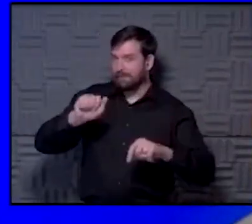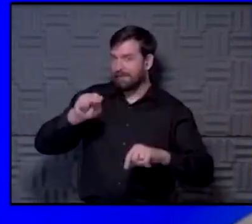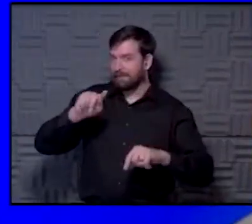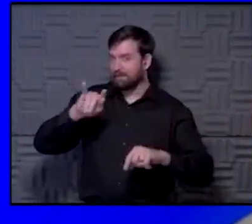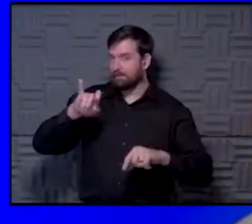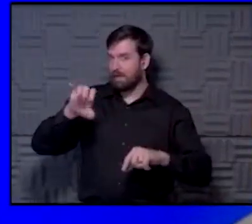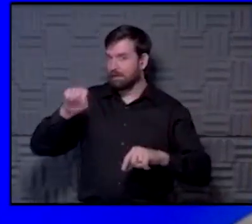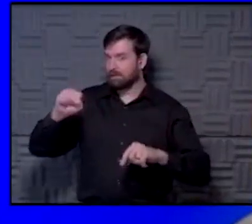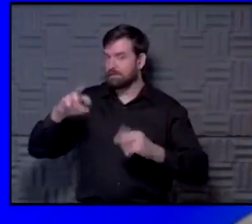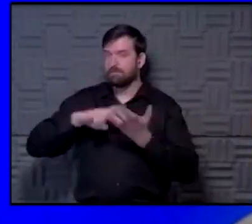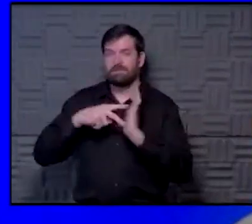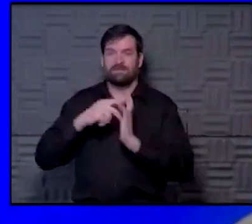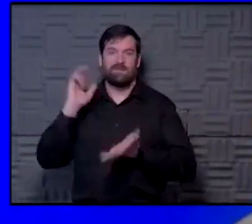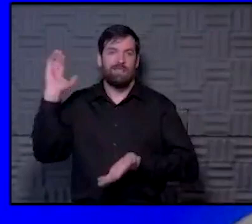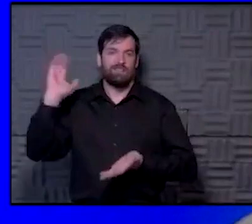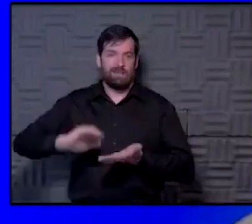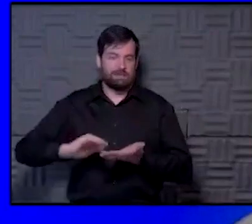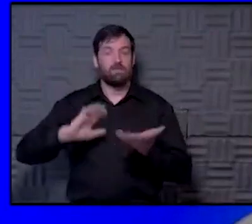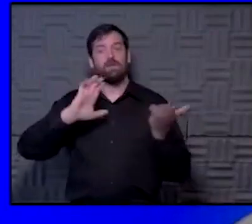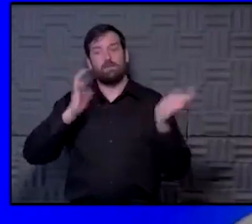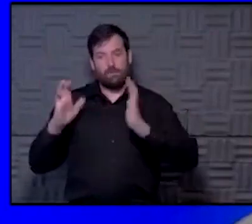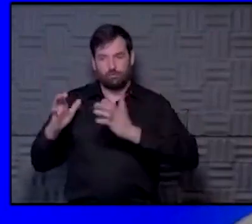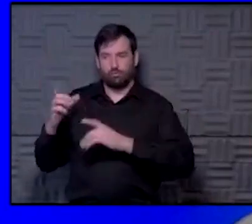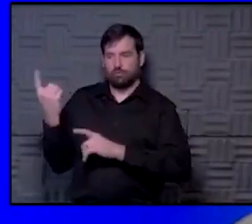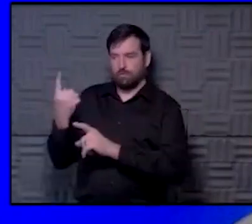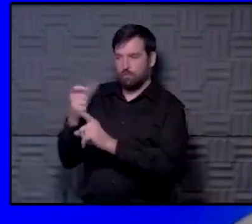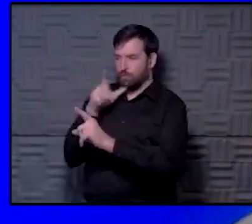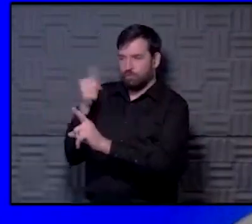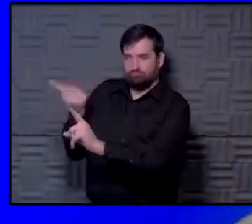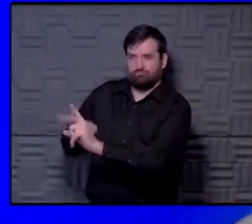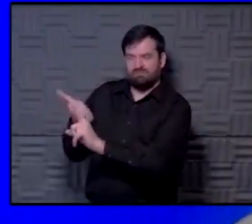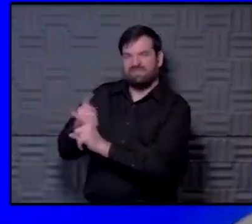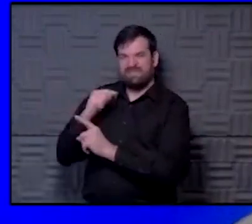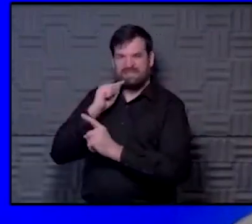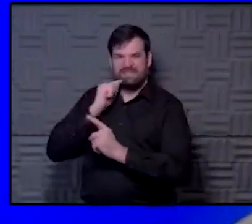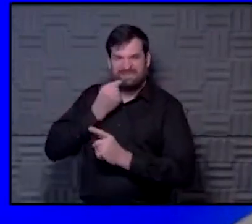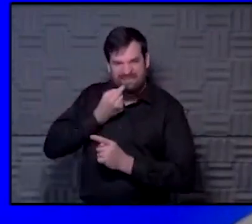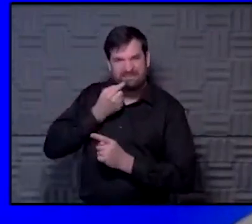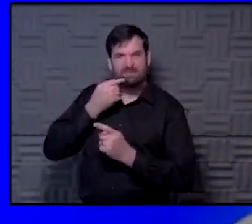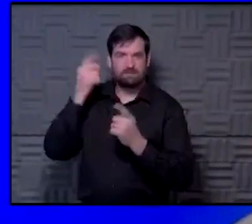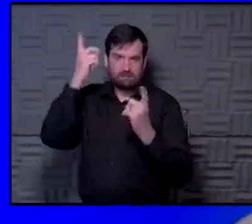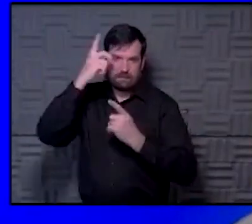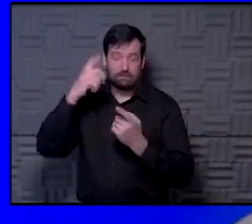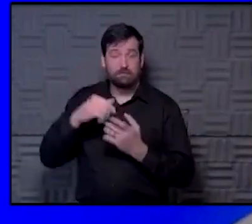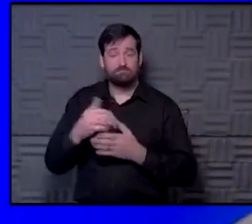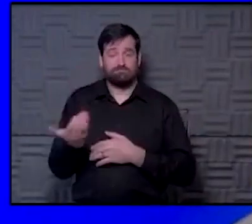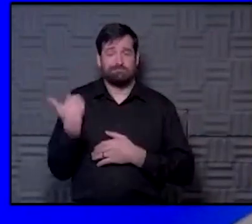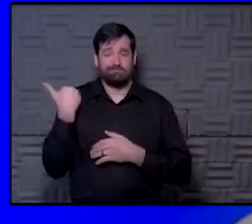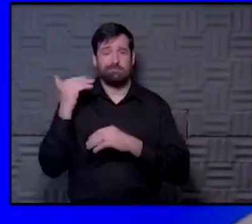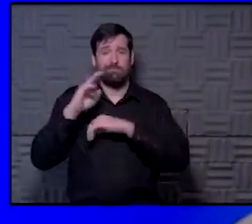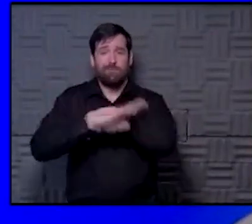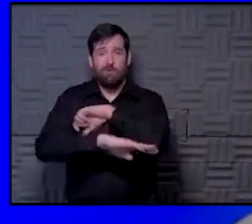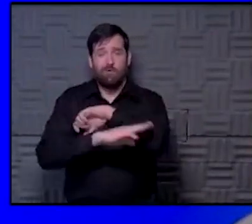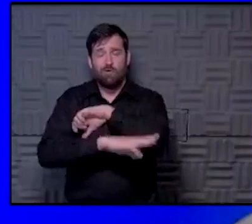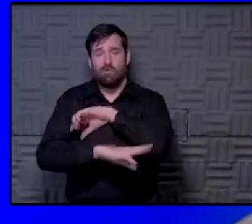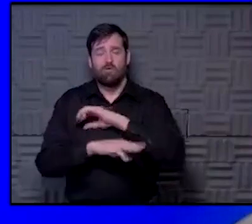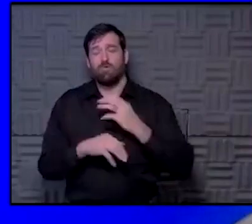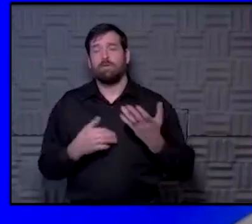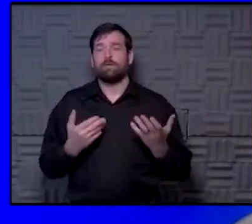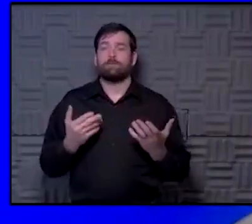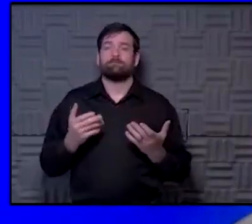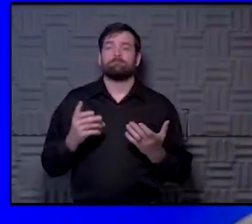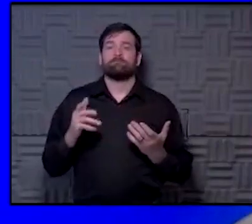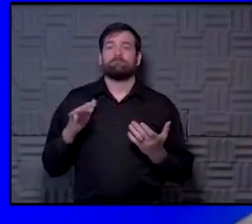antibody titers probably are not as high as somebody who had more severe disease. Also, back in the fall was probably more closer